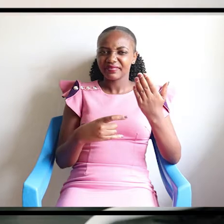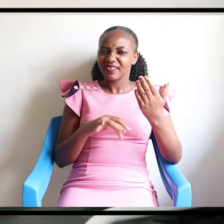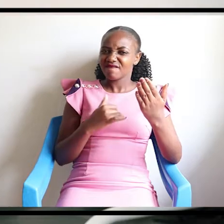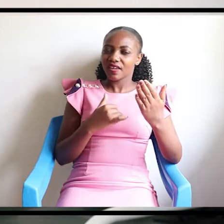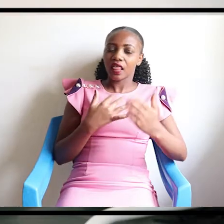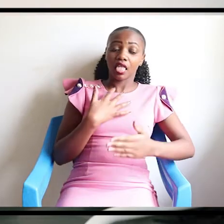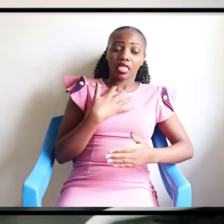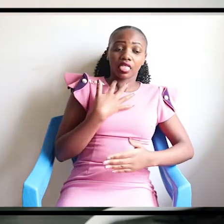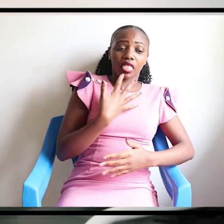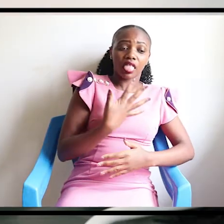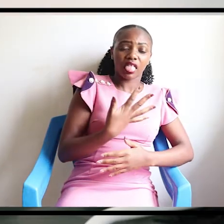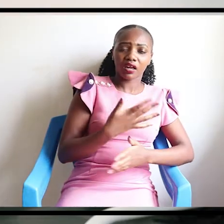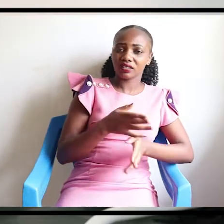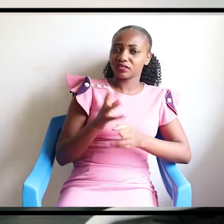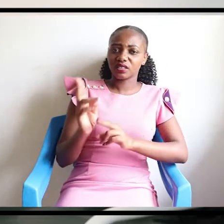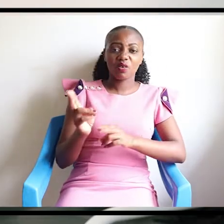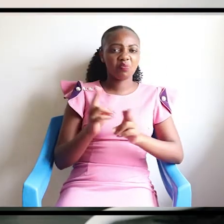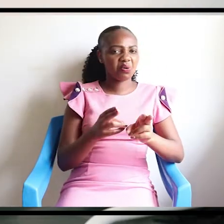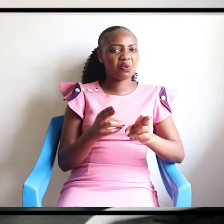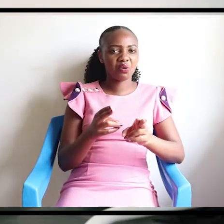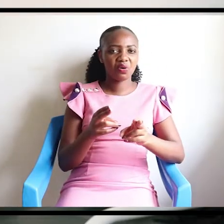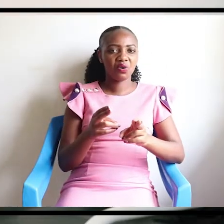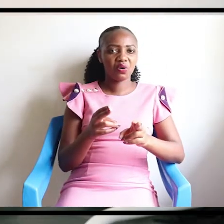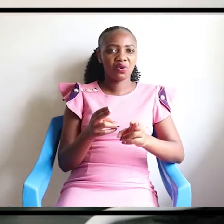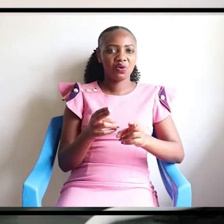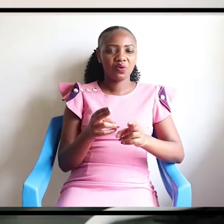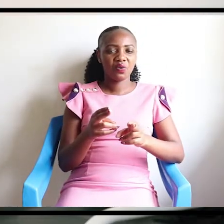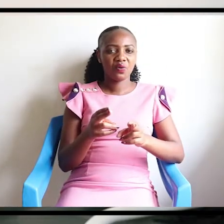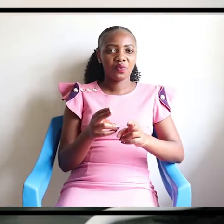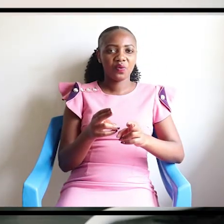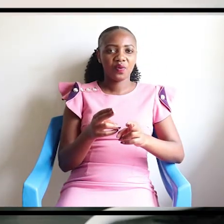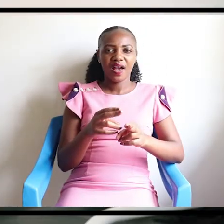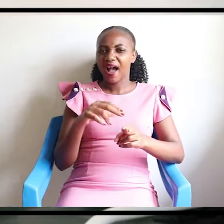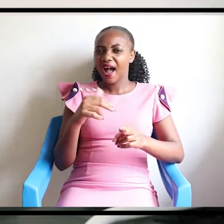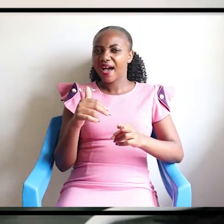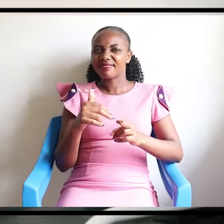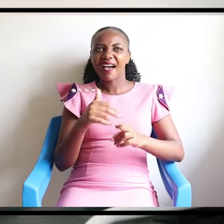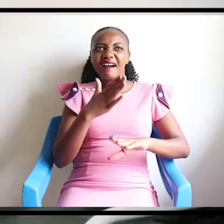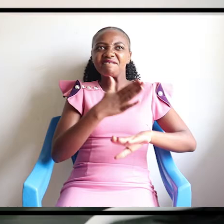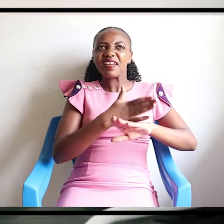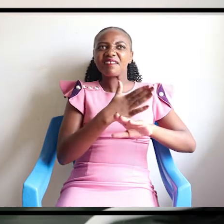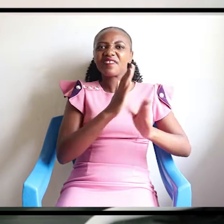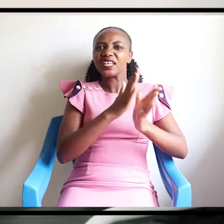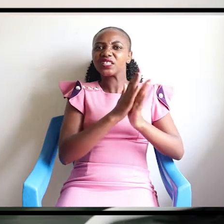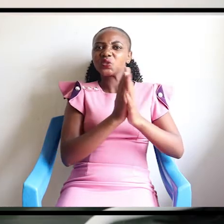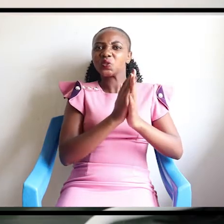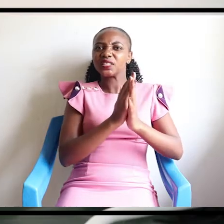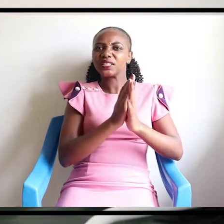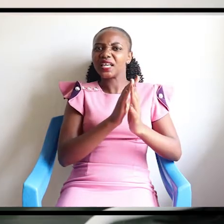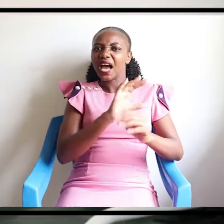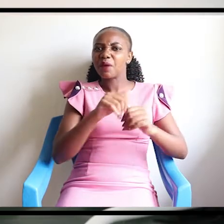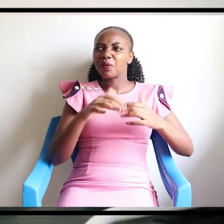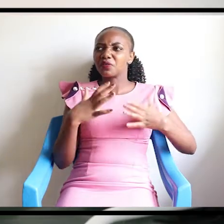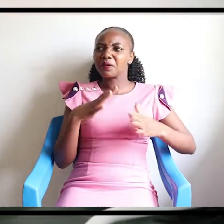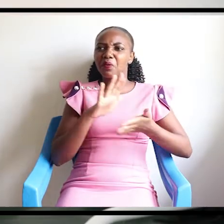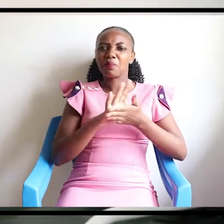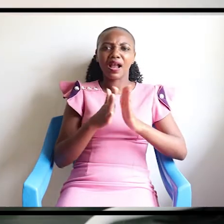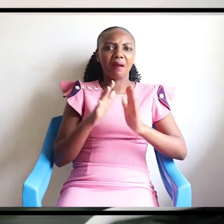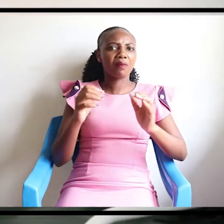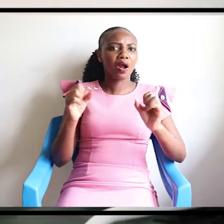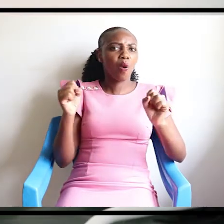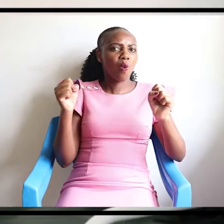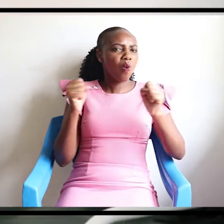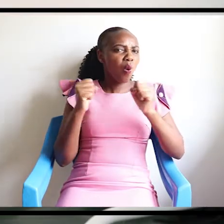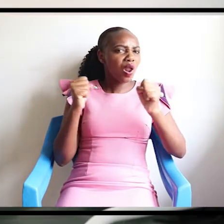nausea, because it's an hormone inside it. And the other myths, like it makes a person cold. There's that